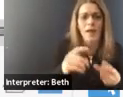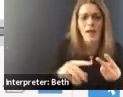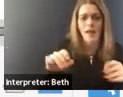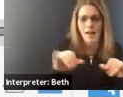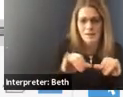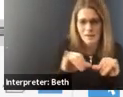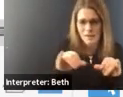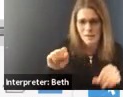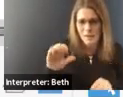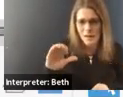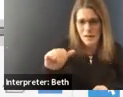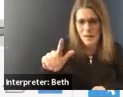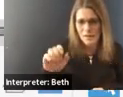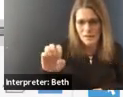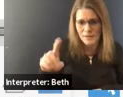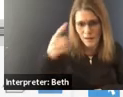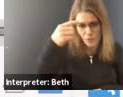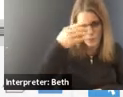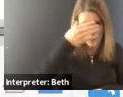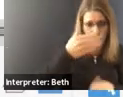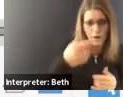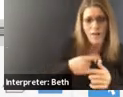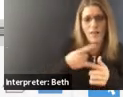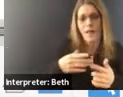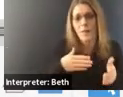My side view.